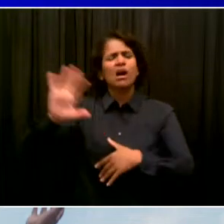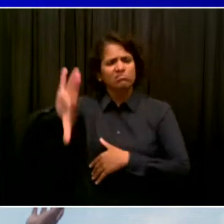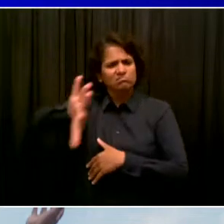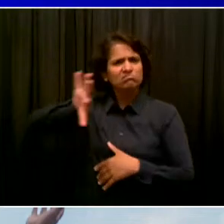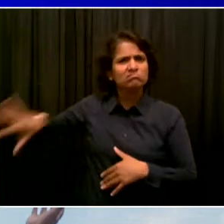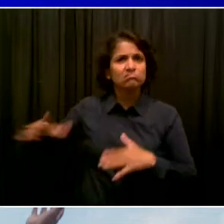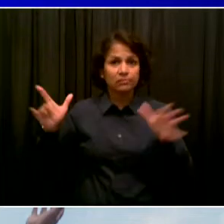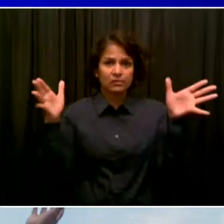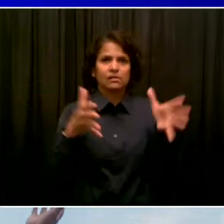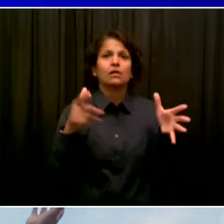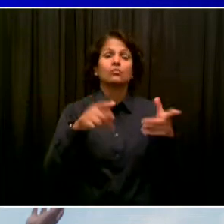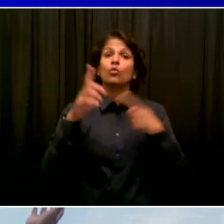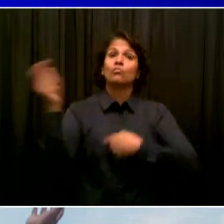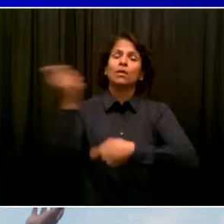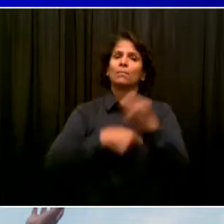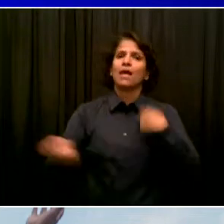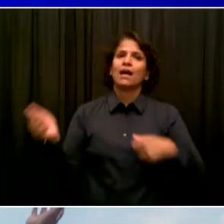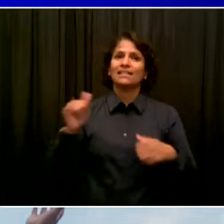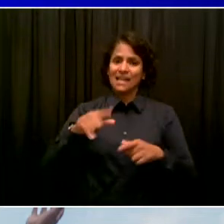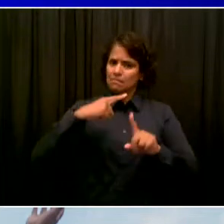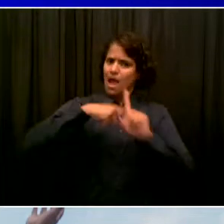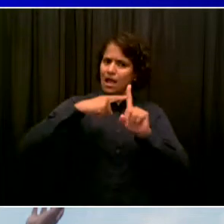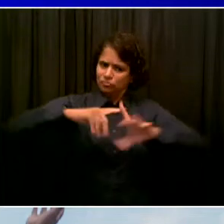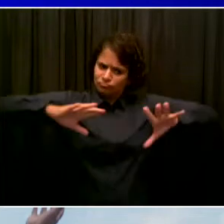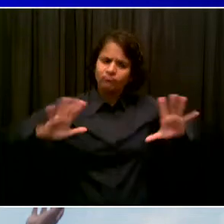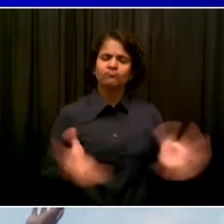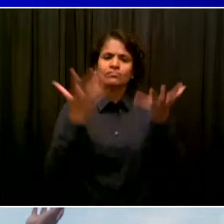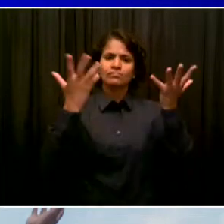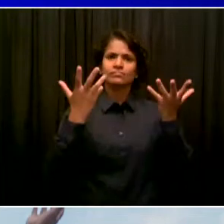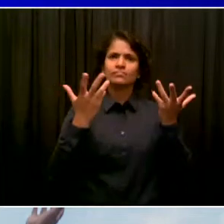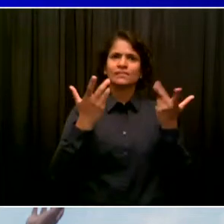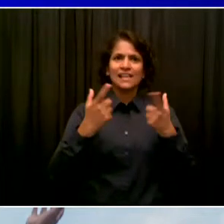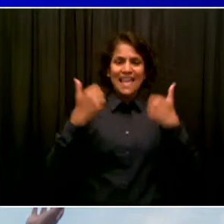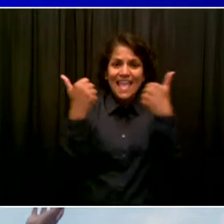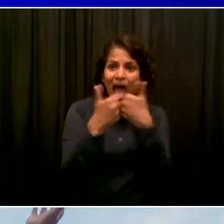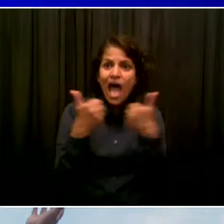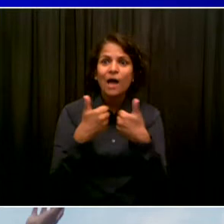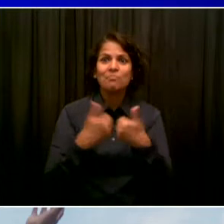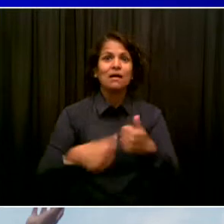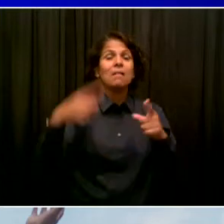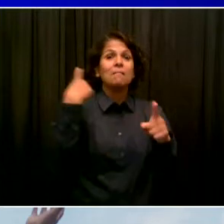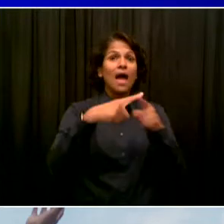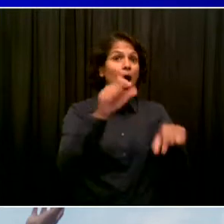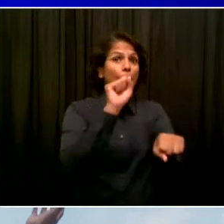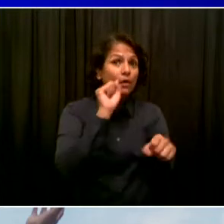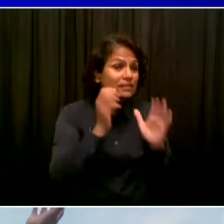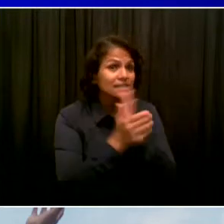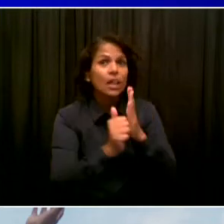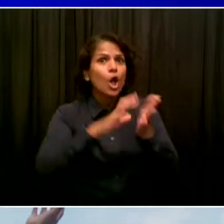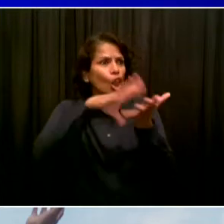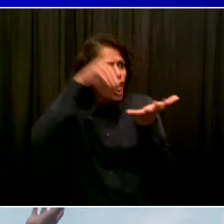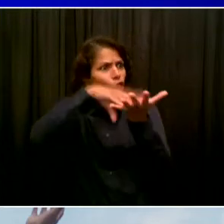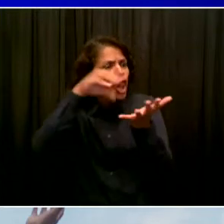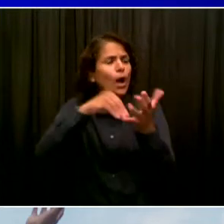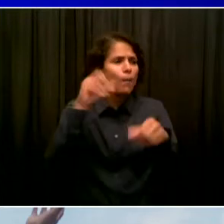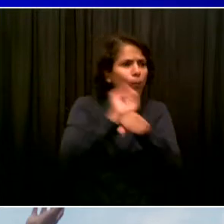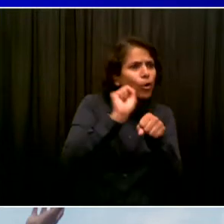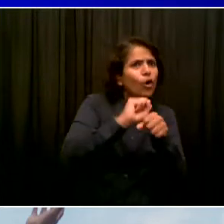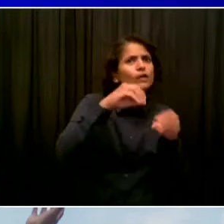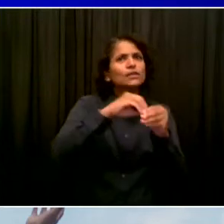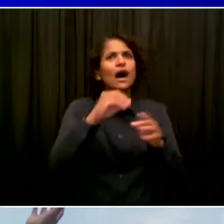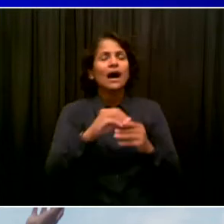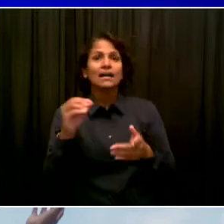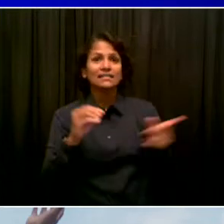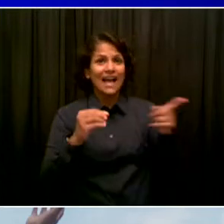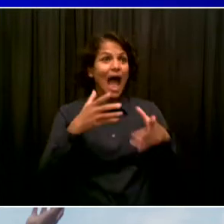games, there's going to be skills and drills, clinics for younger kids with the Knicks. And it's going to be particularly powerful because a